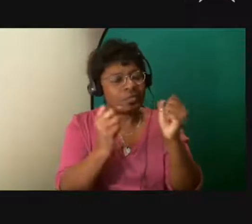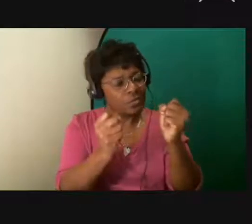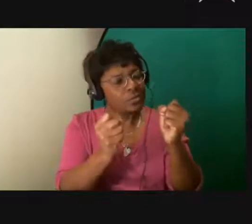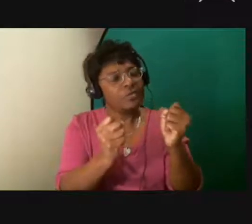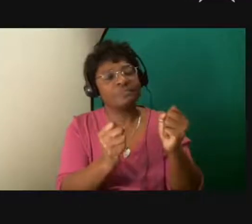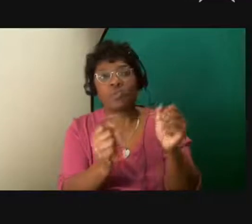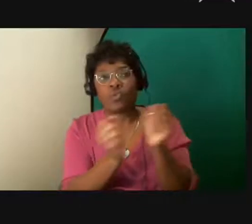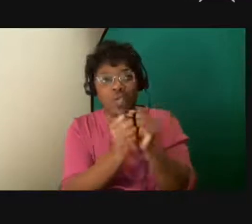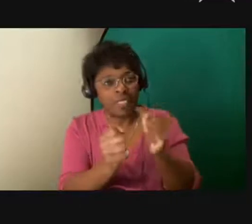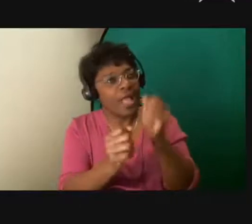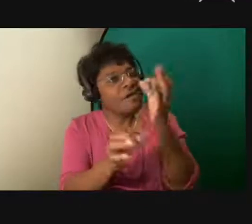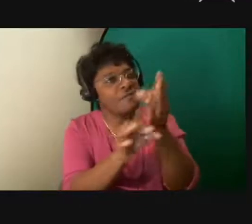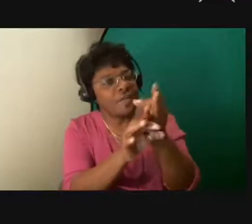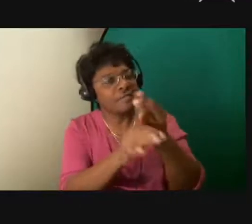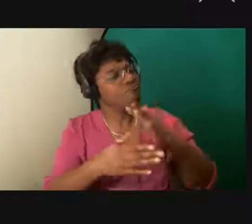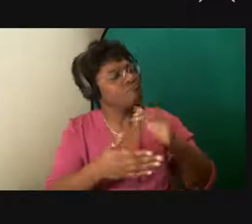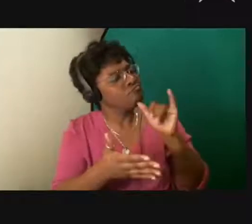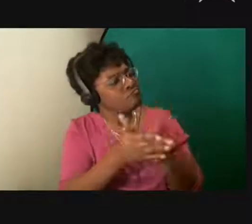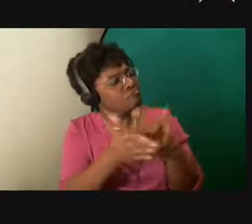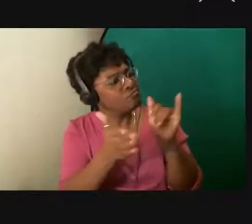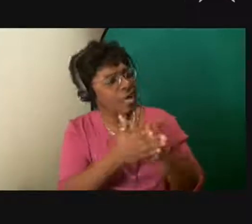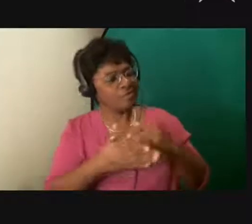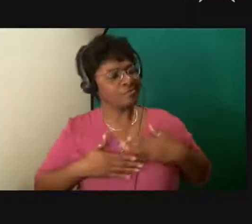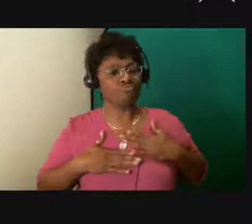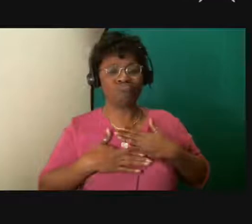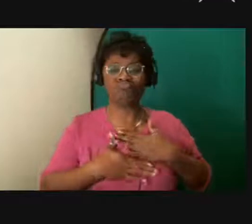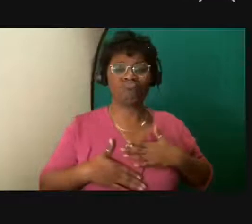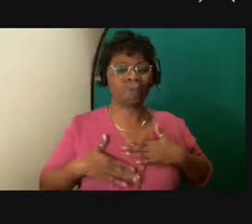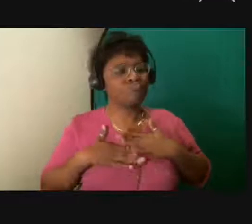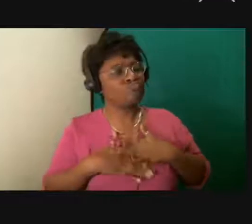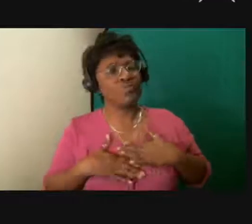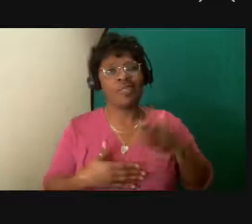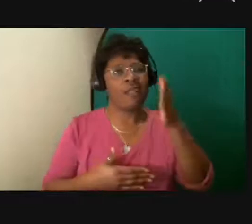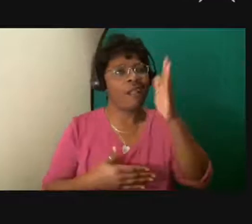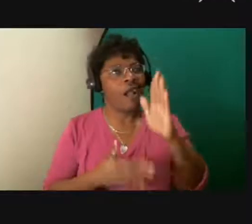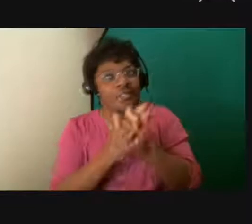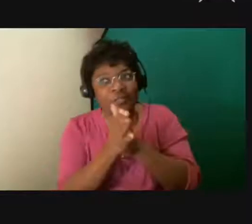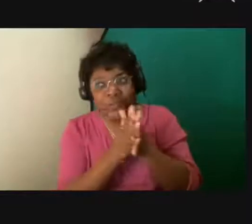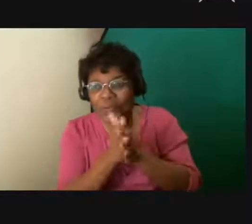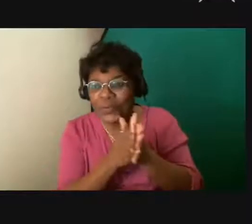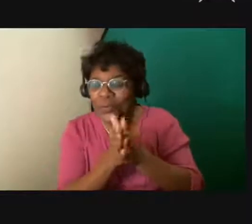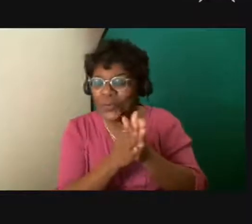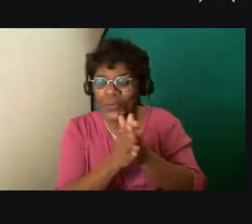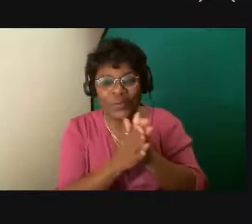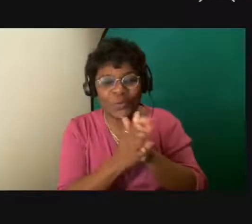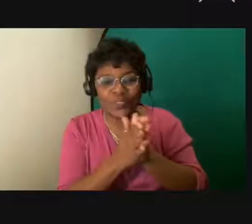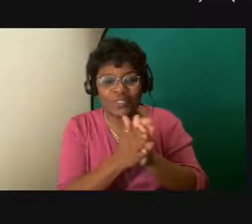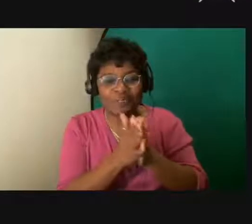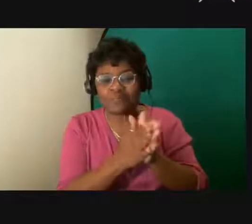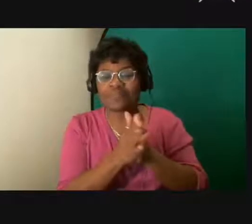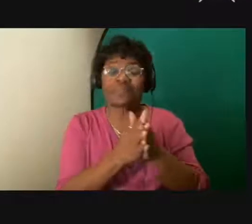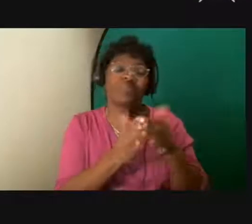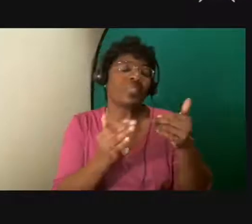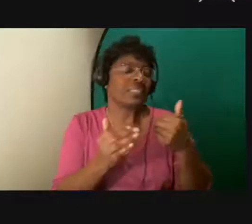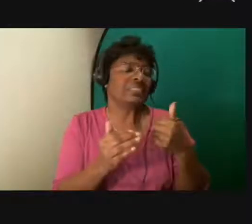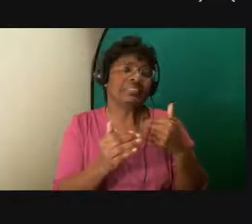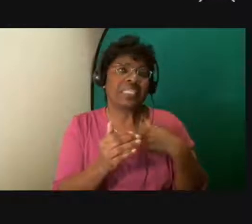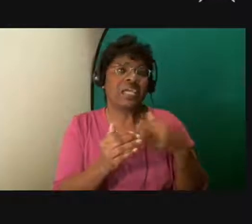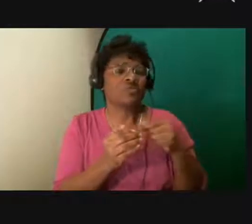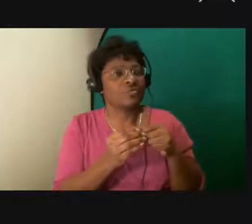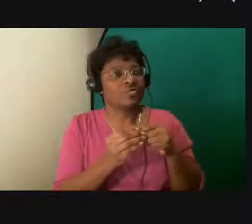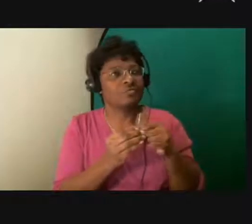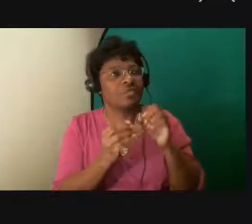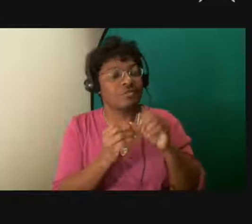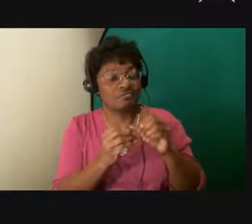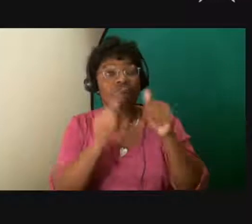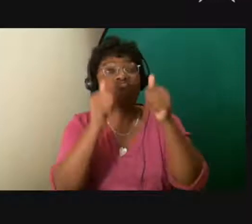impossible to please God. Oh man, I'm just so excited, so excited. I really failed because I was supposed to put up the words to the statement of